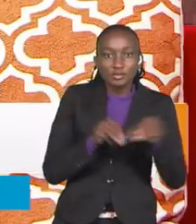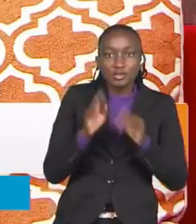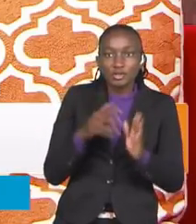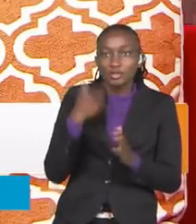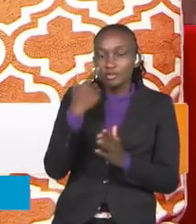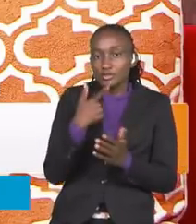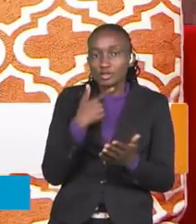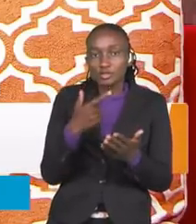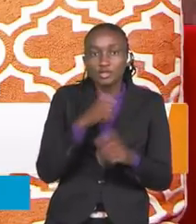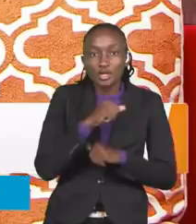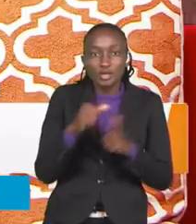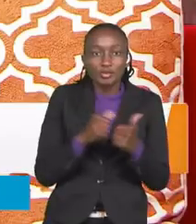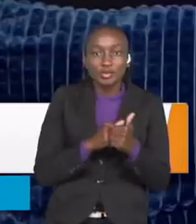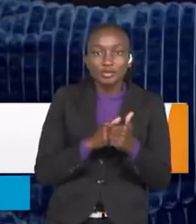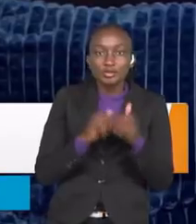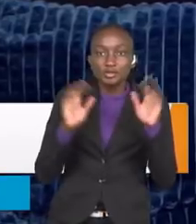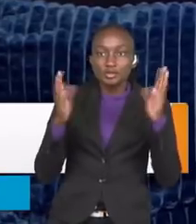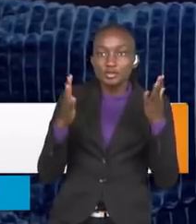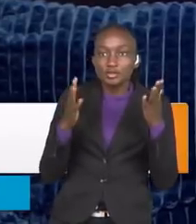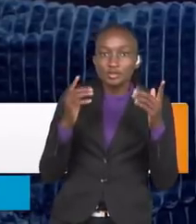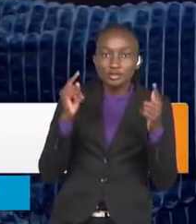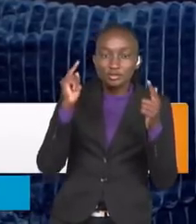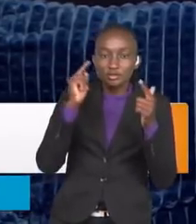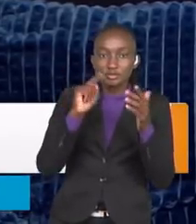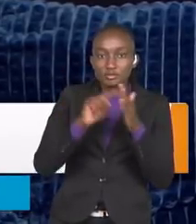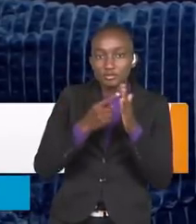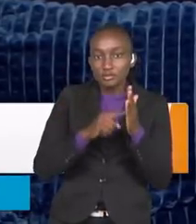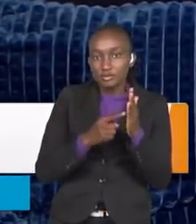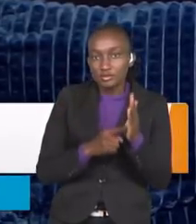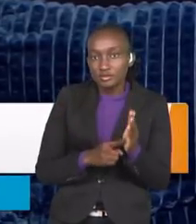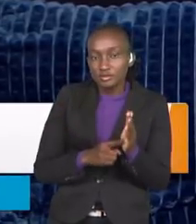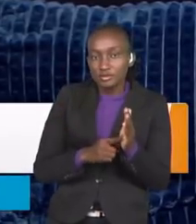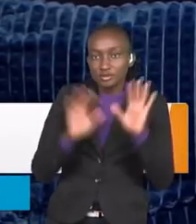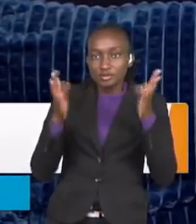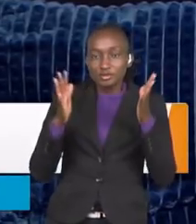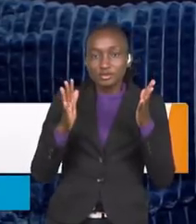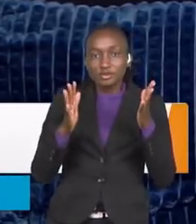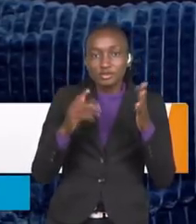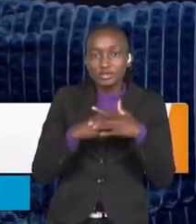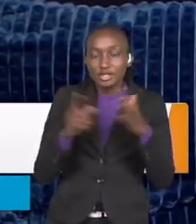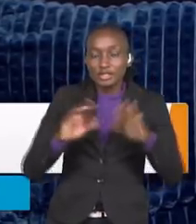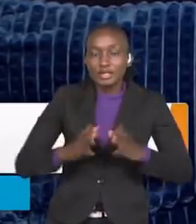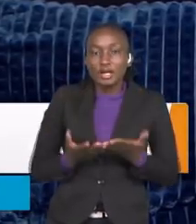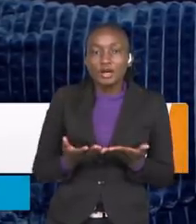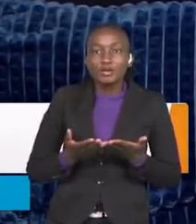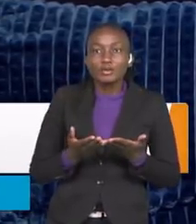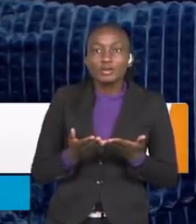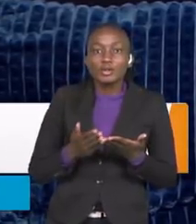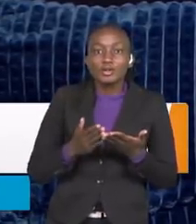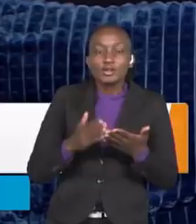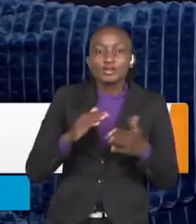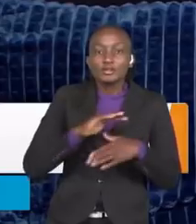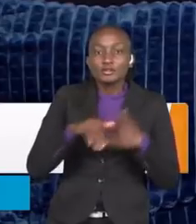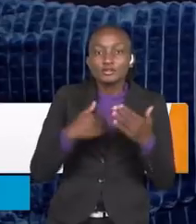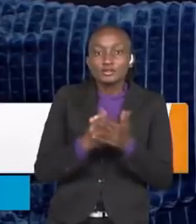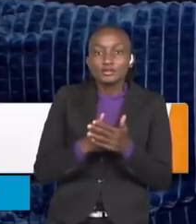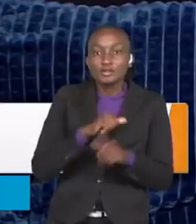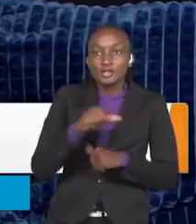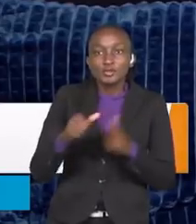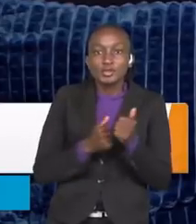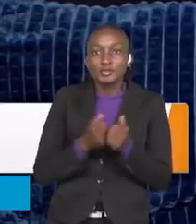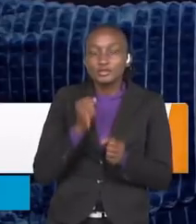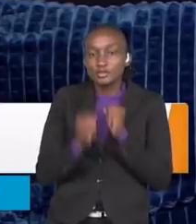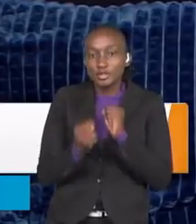telling us about now the whole event, the purpose of the event, and of course, how it came to be. Because now, of course, it's all about running for